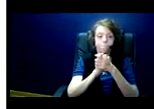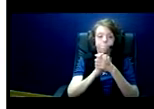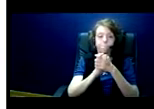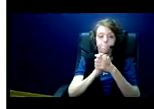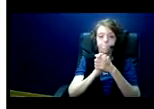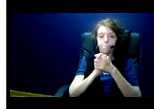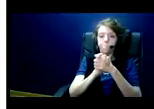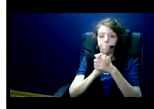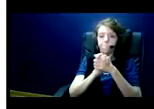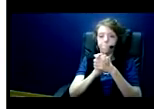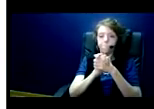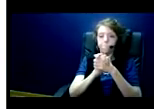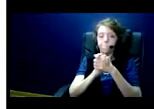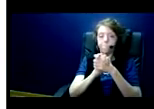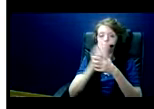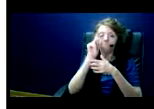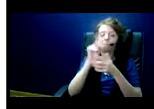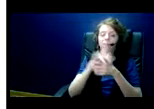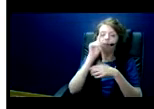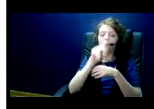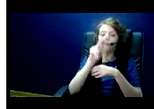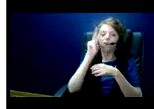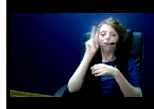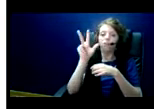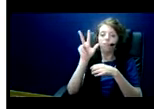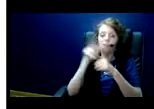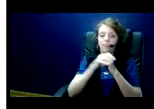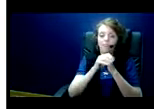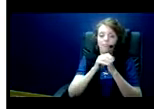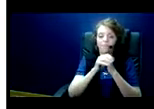All right, we'll wait on your 1, 2, 3. 1, 2.